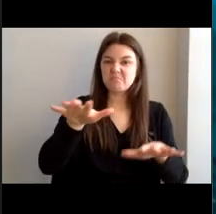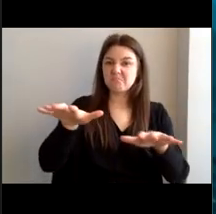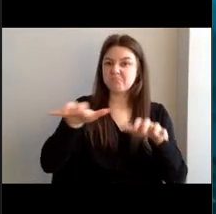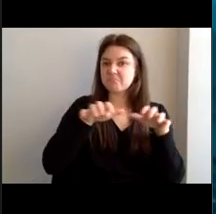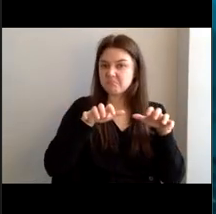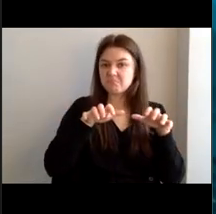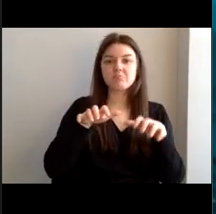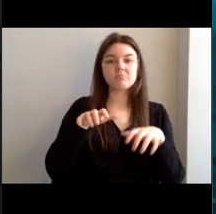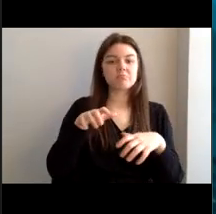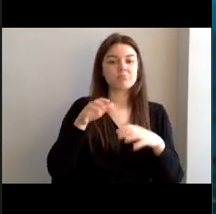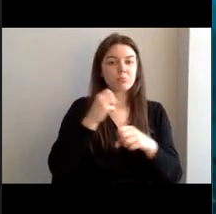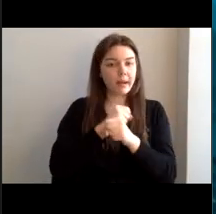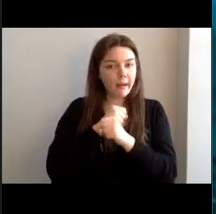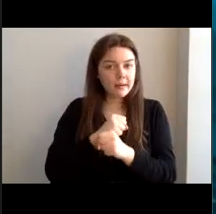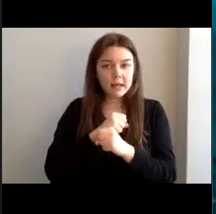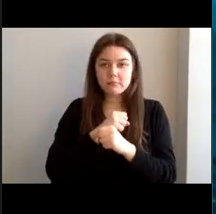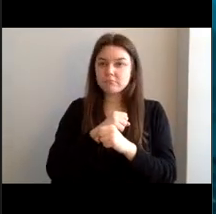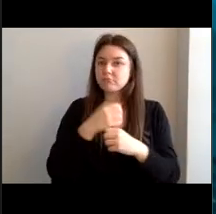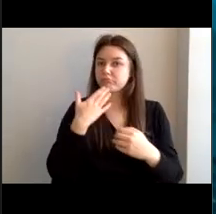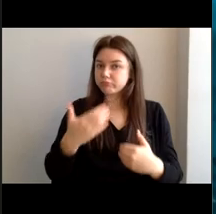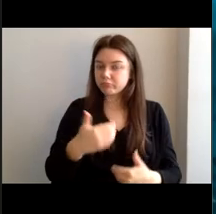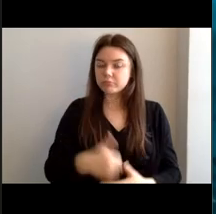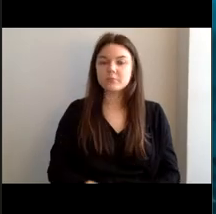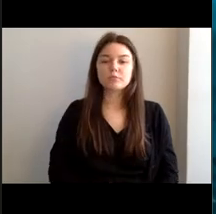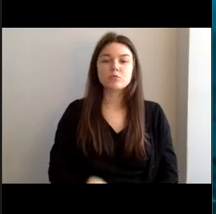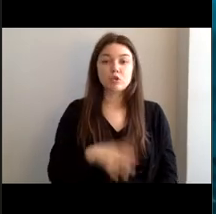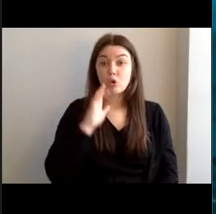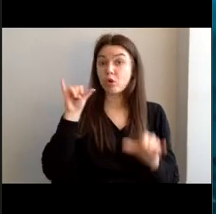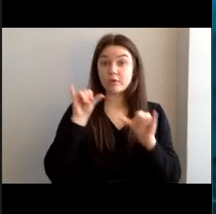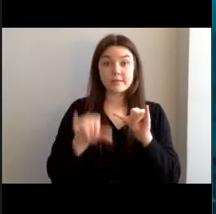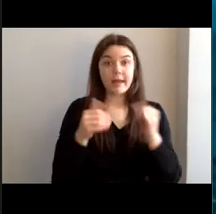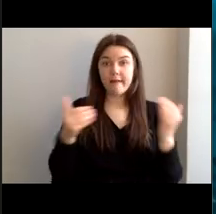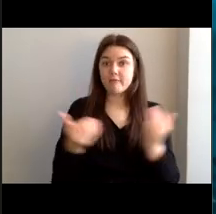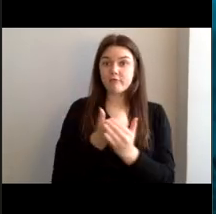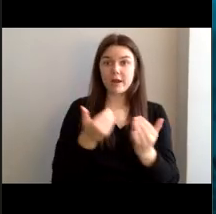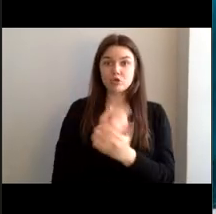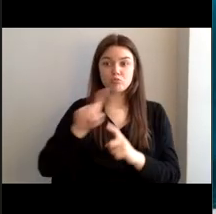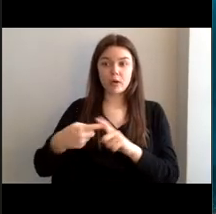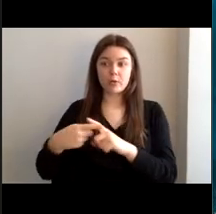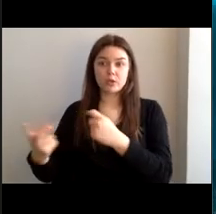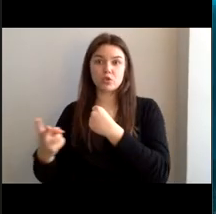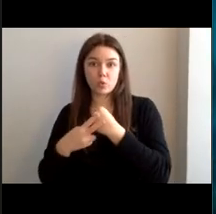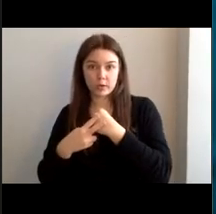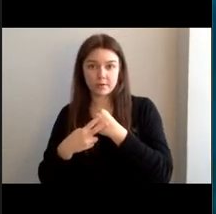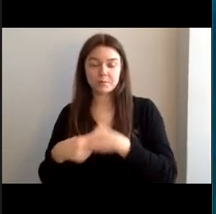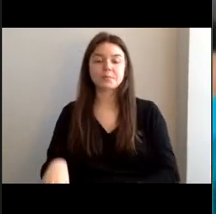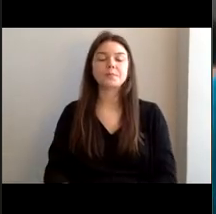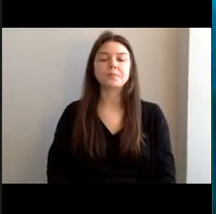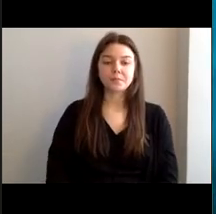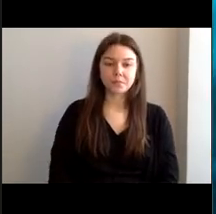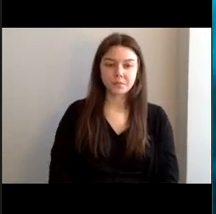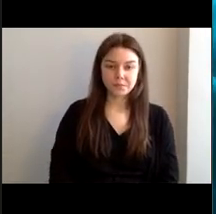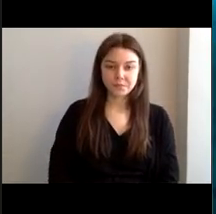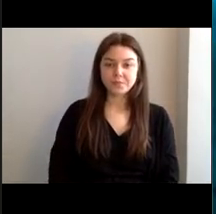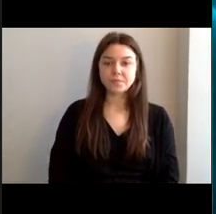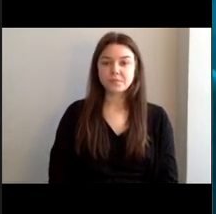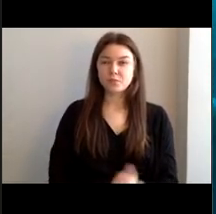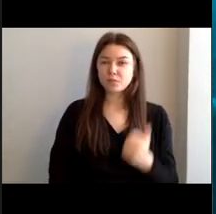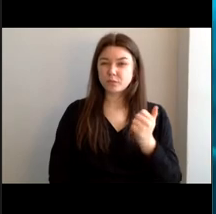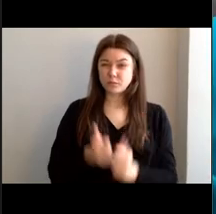and protected, so it's gonna stay fresh during storage. Now, you'll find that most of your frozen